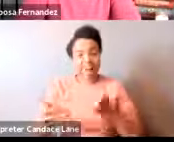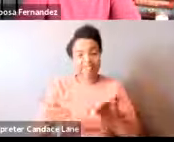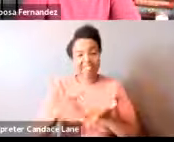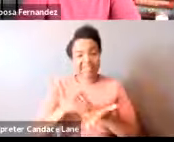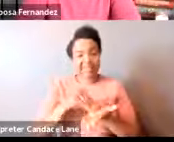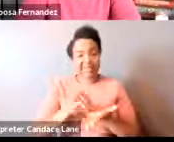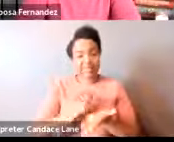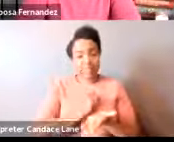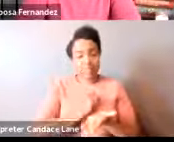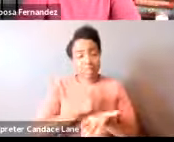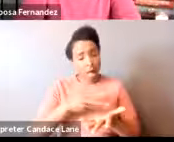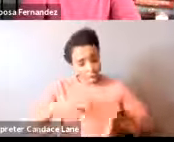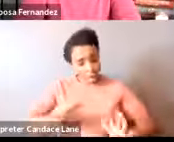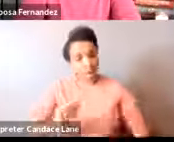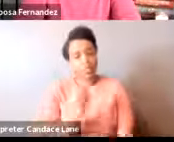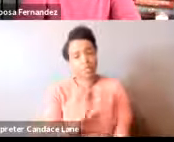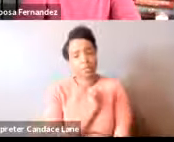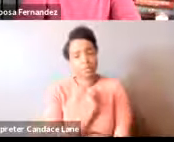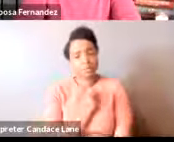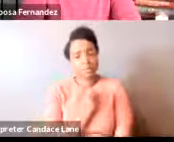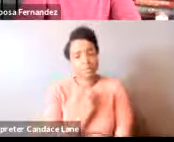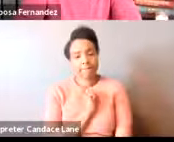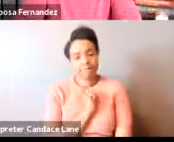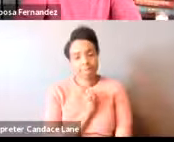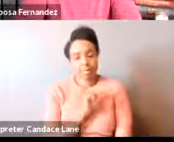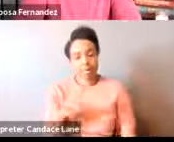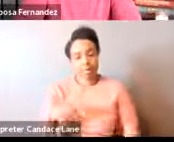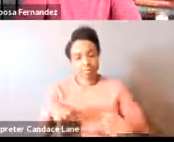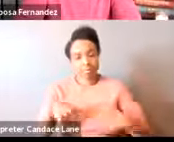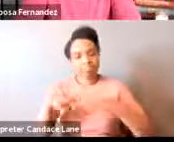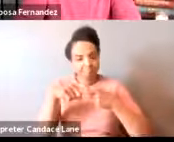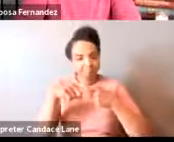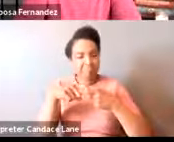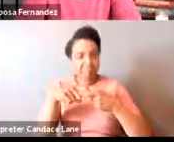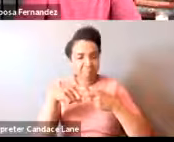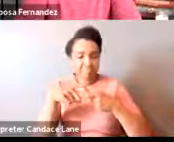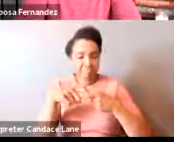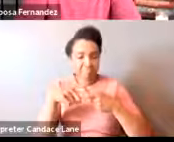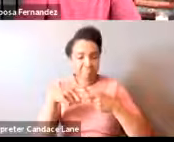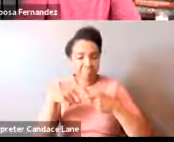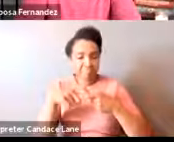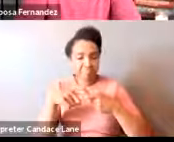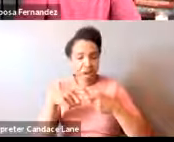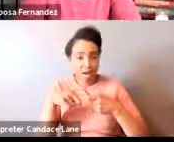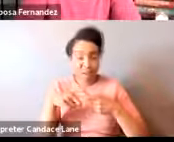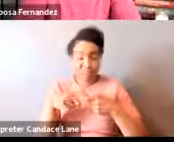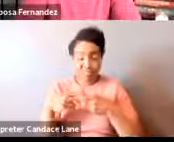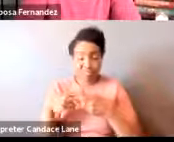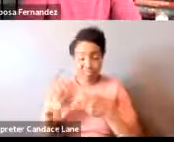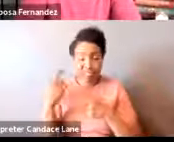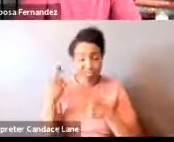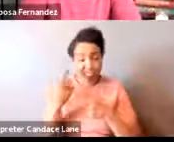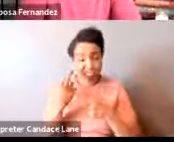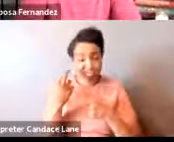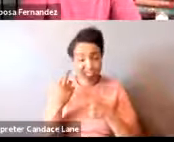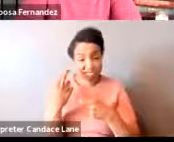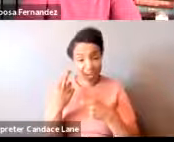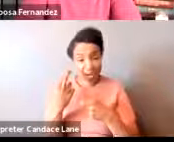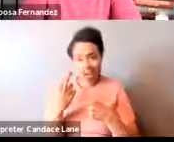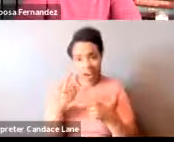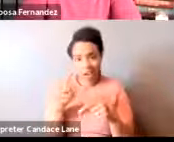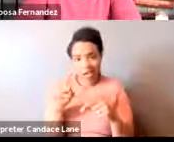and I allowed myself to take a pause, because simply I could not